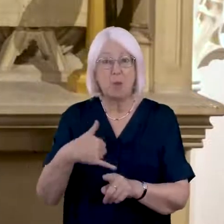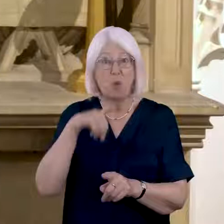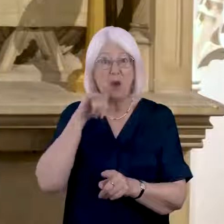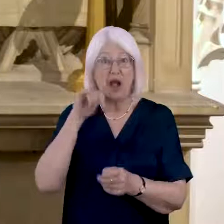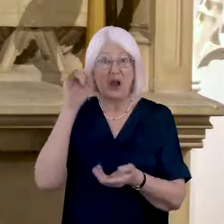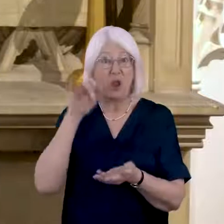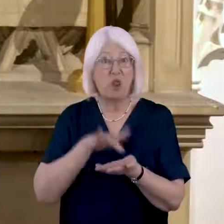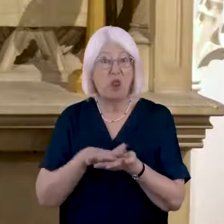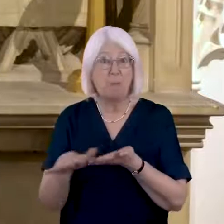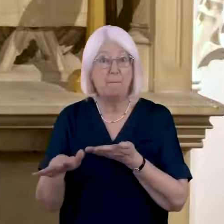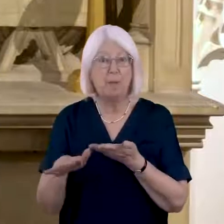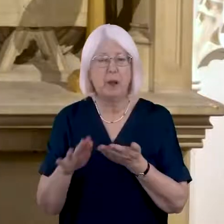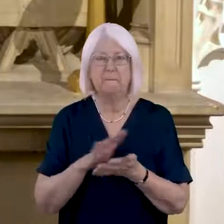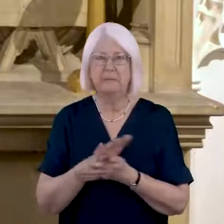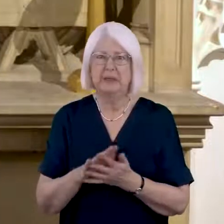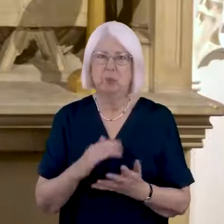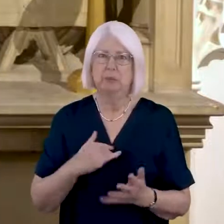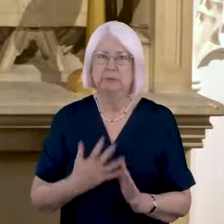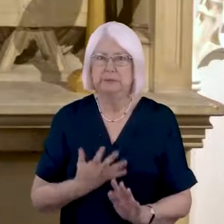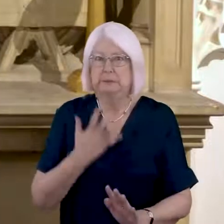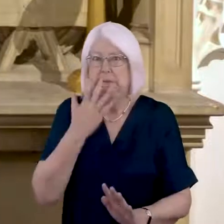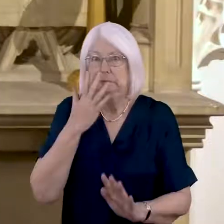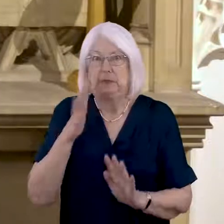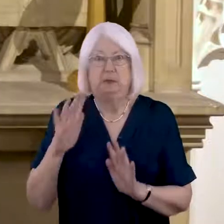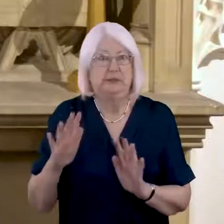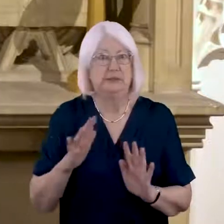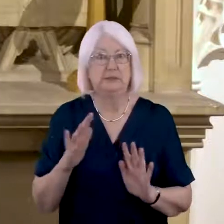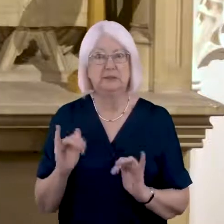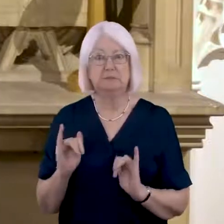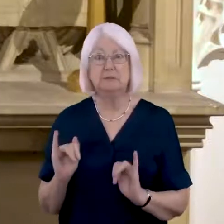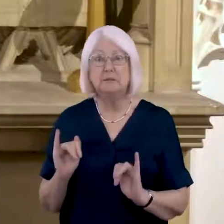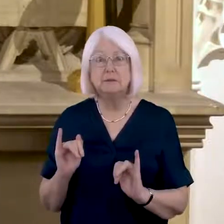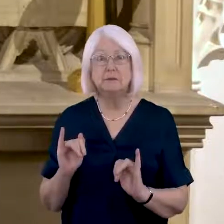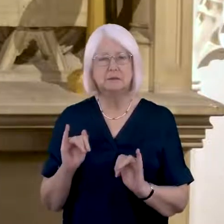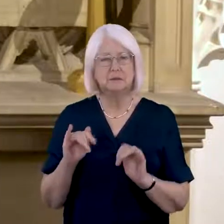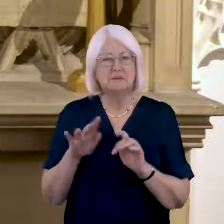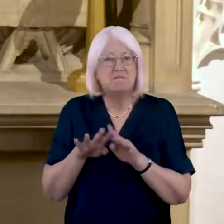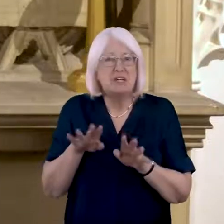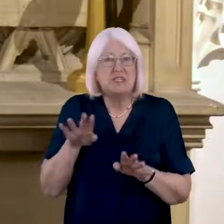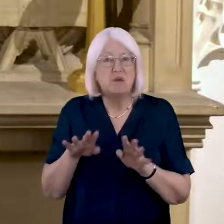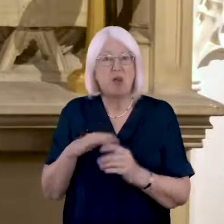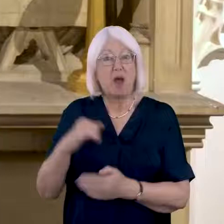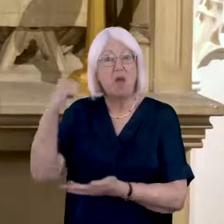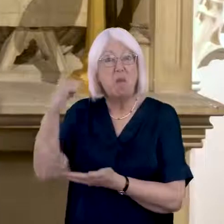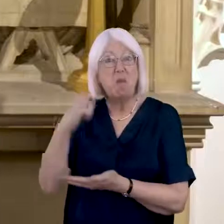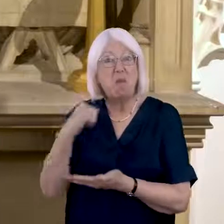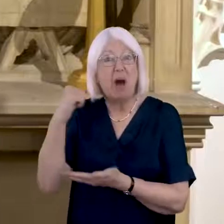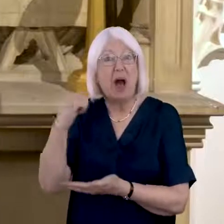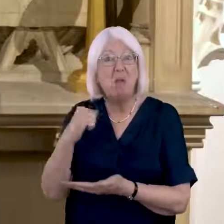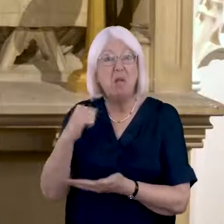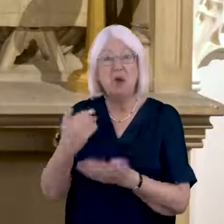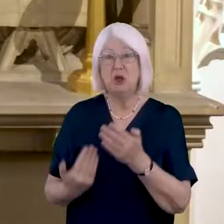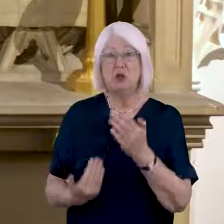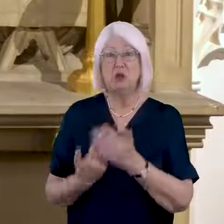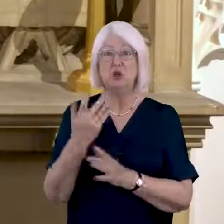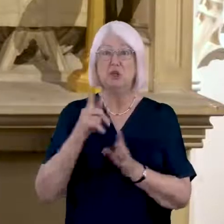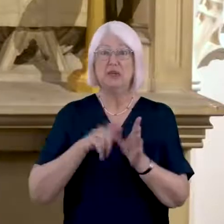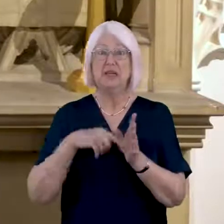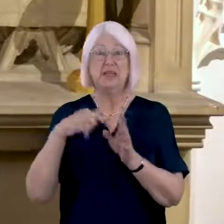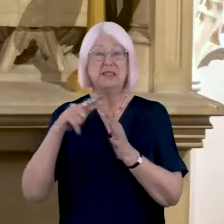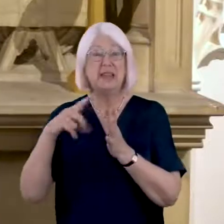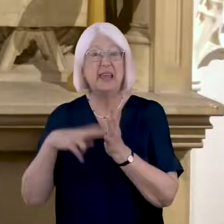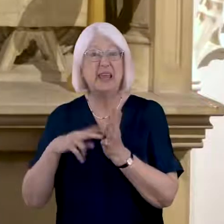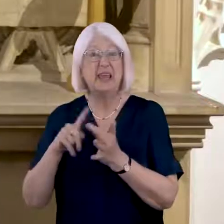wedding feast would have been a very embarrassing situation indeed. Similar to a pub running out of beer on New Year's